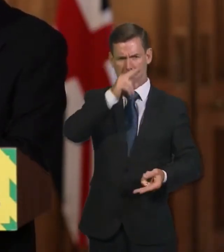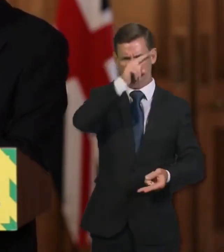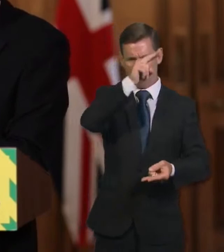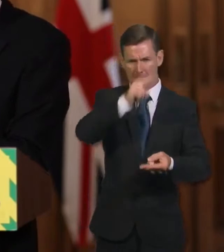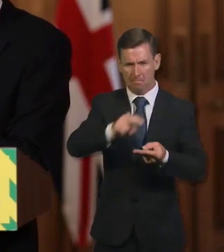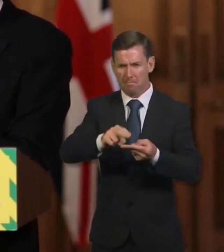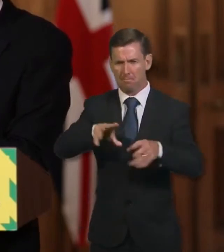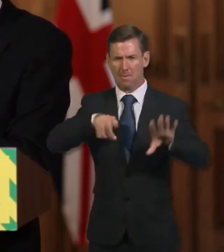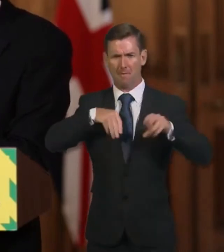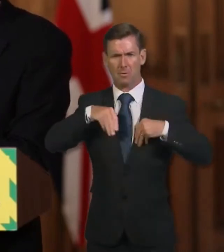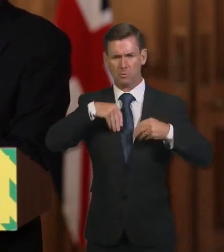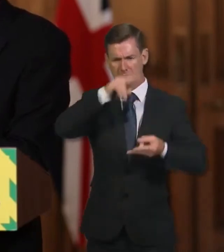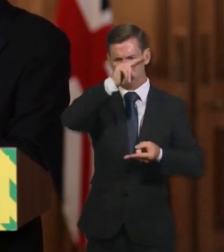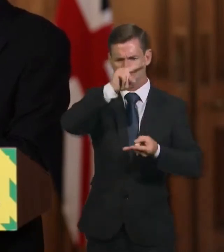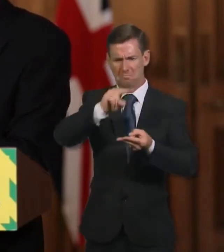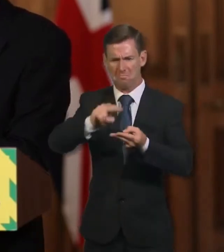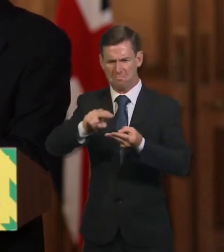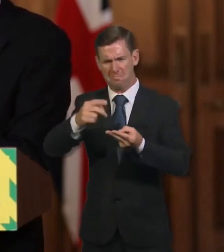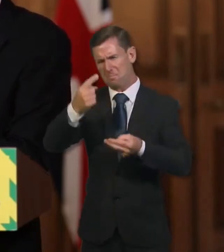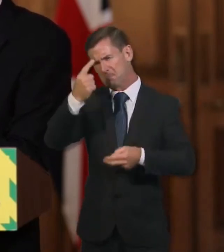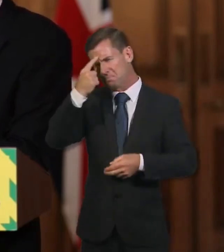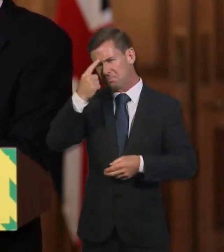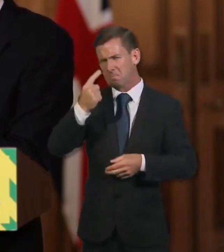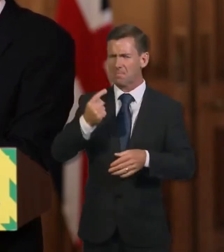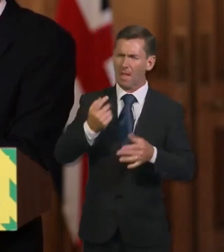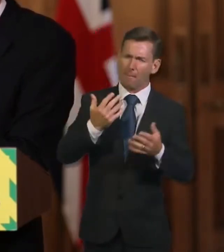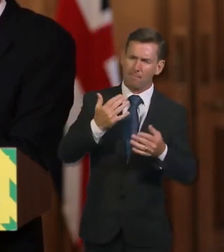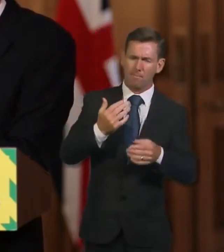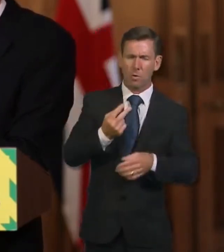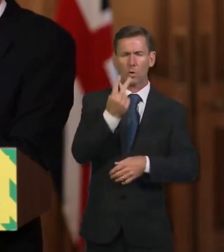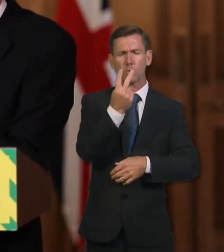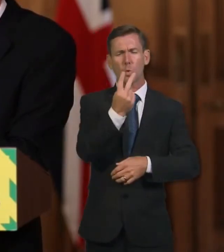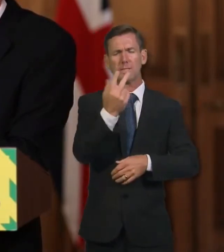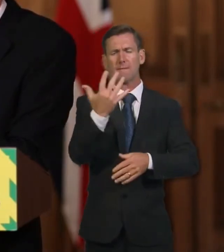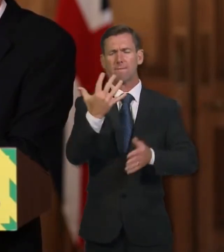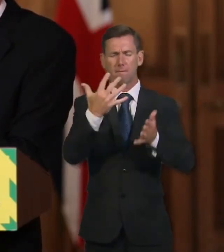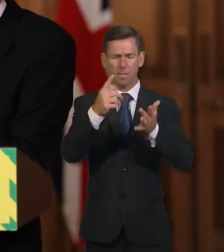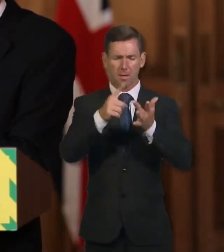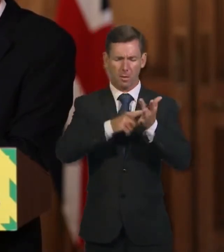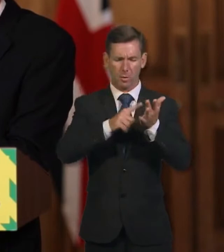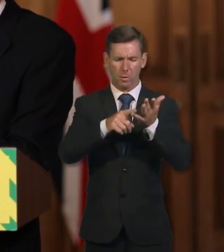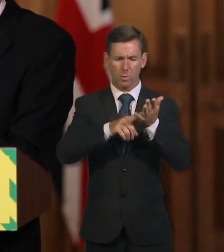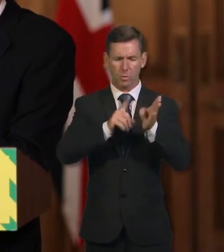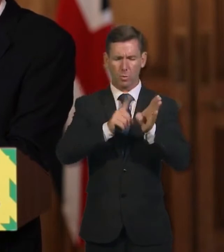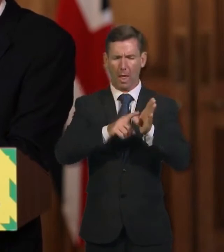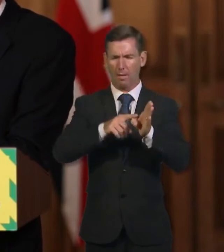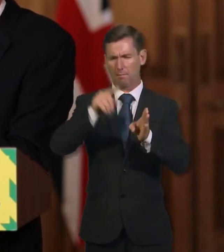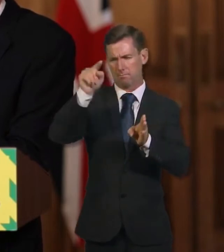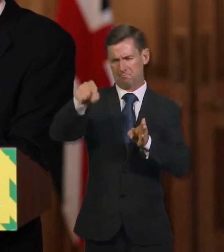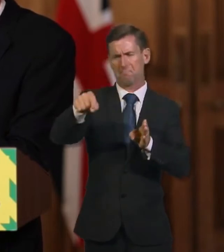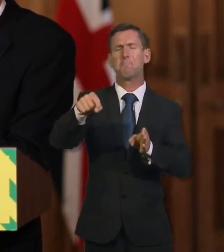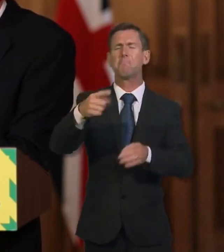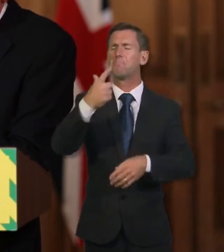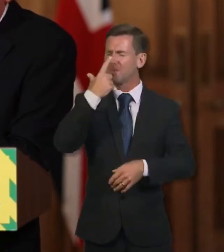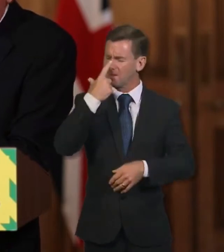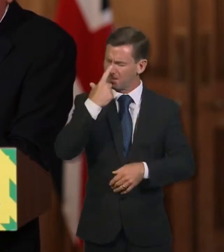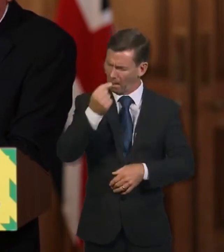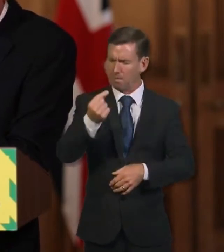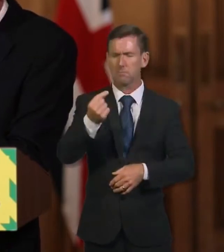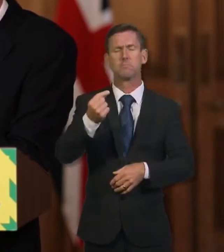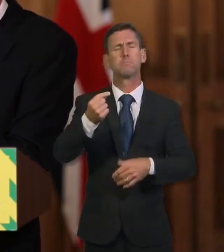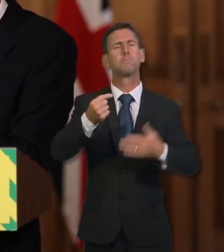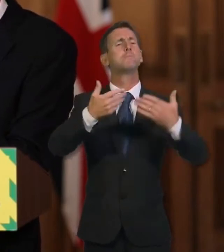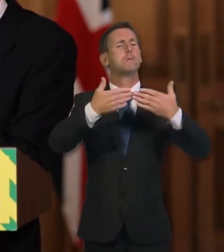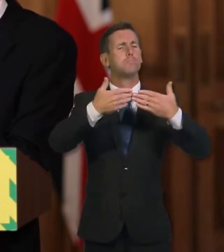the 25th of July, we'll be in a situation where we can reopen gyms and